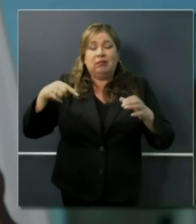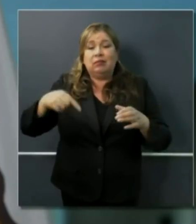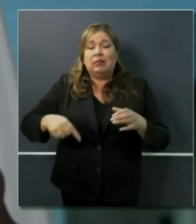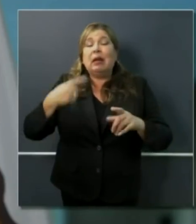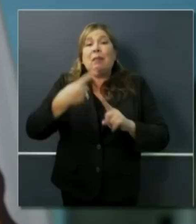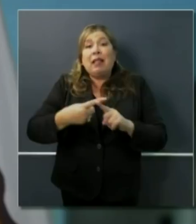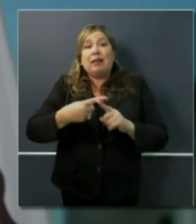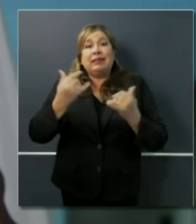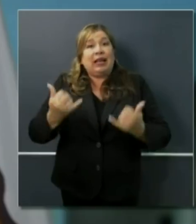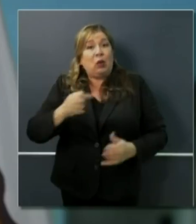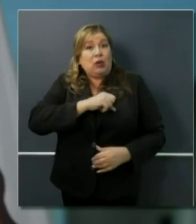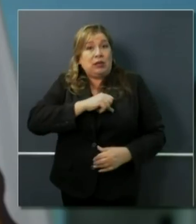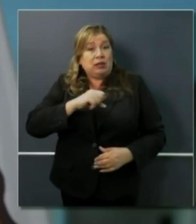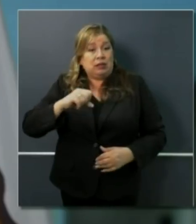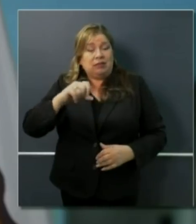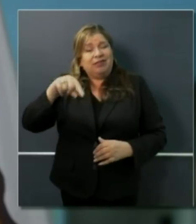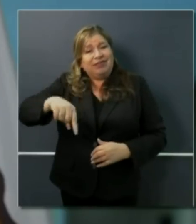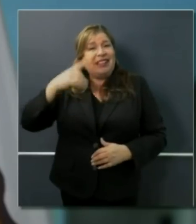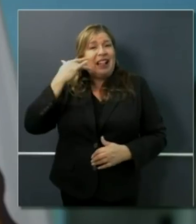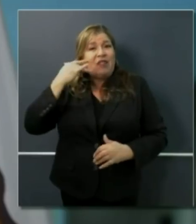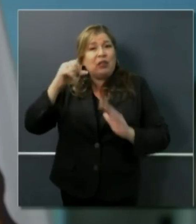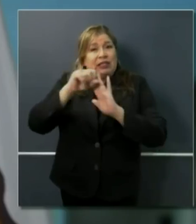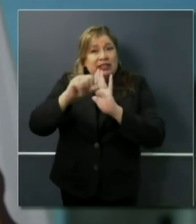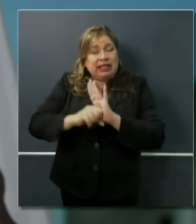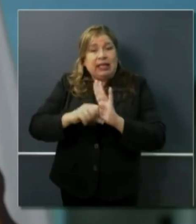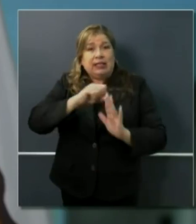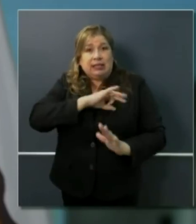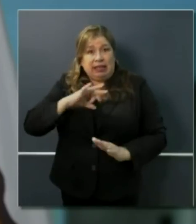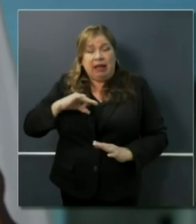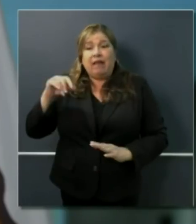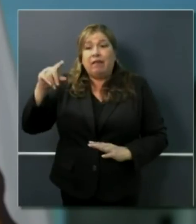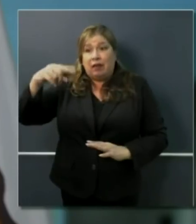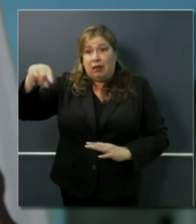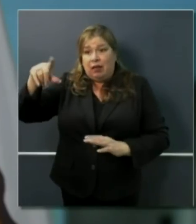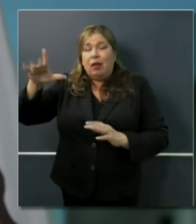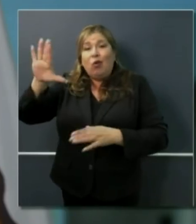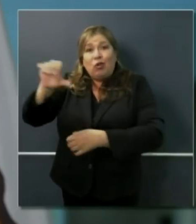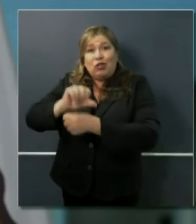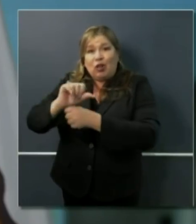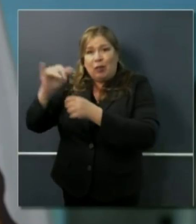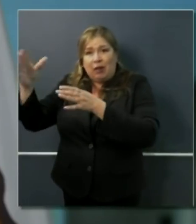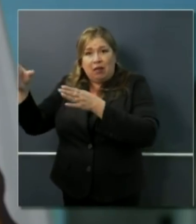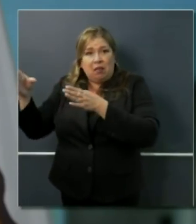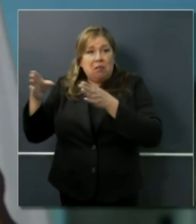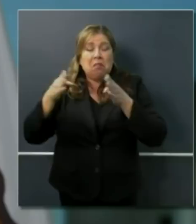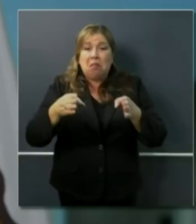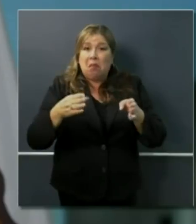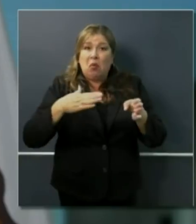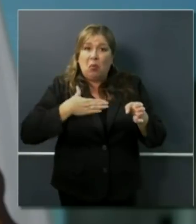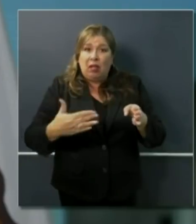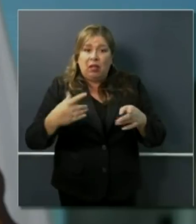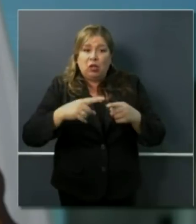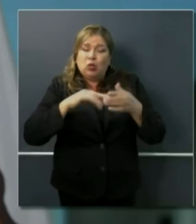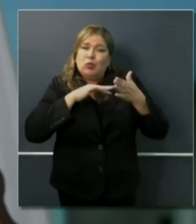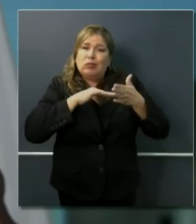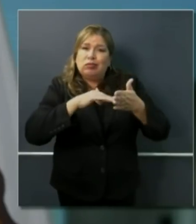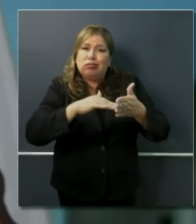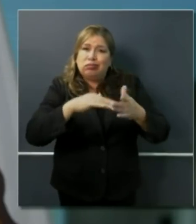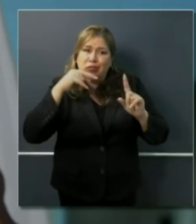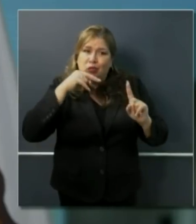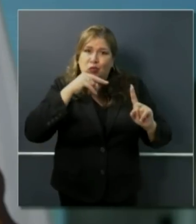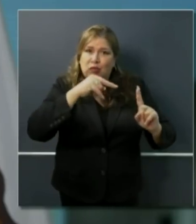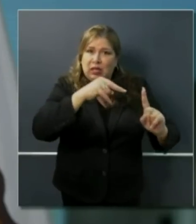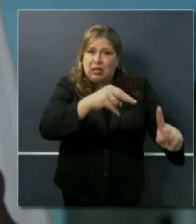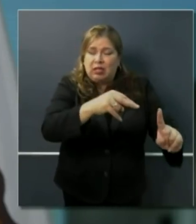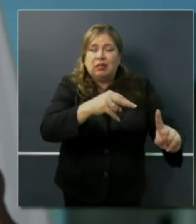state staff that are willing to commit to tracing efforts. We're working with Julie Sue and our Department of Labor, all